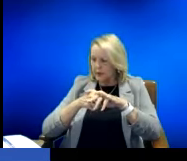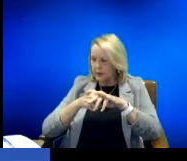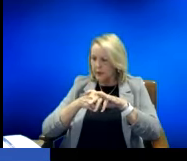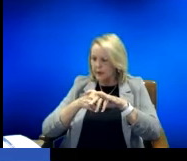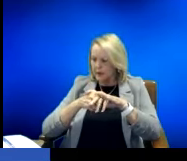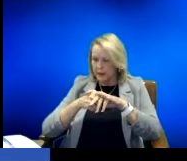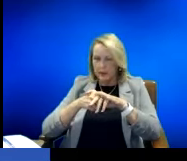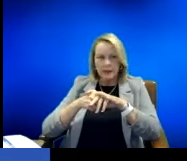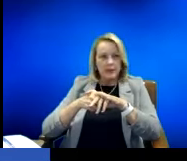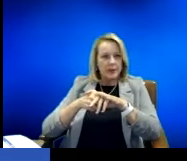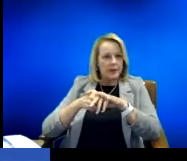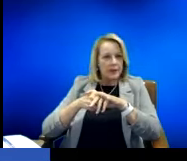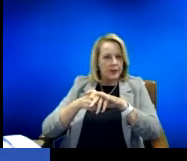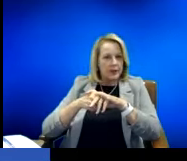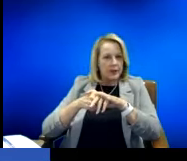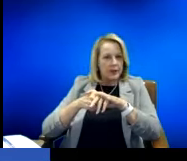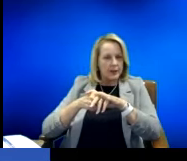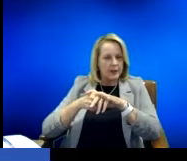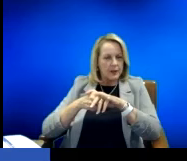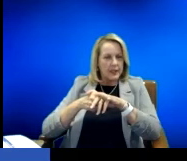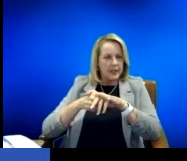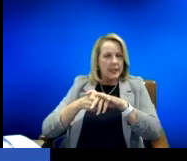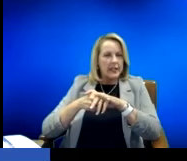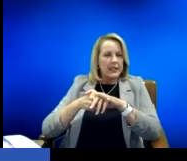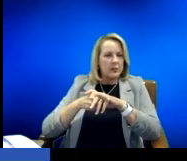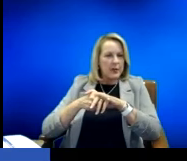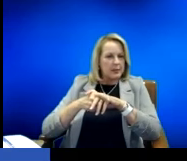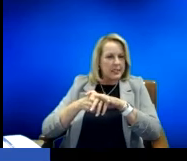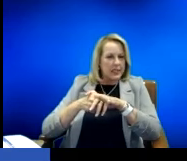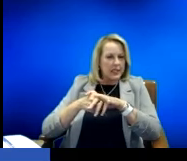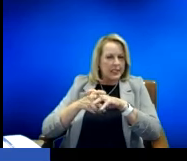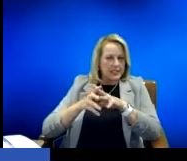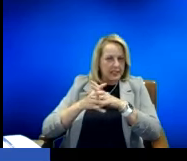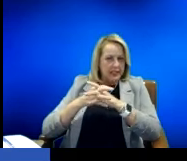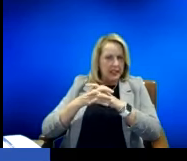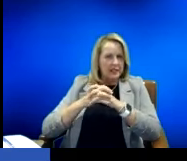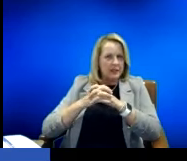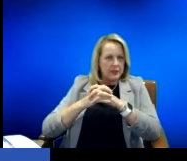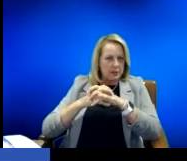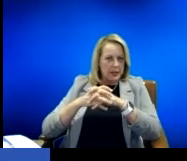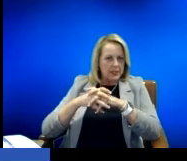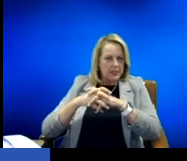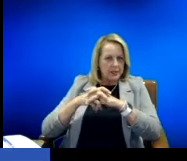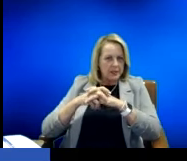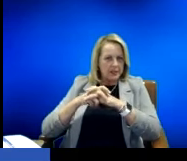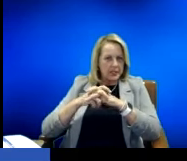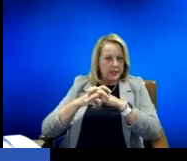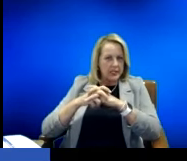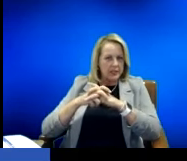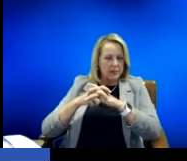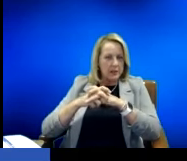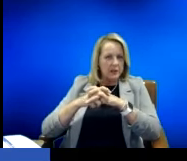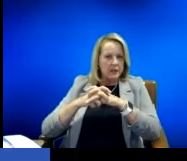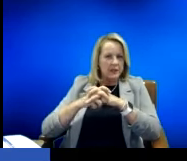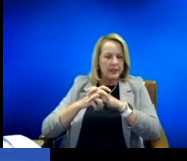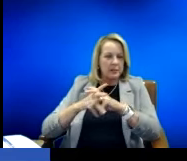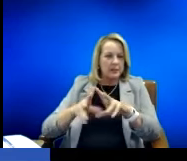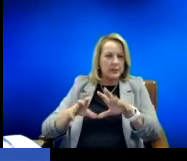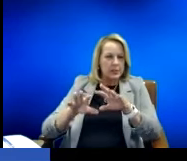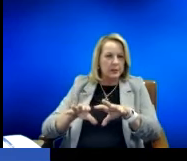families. Or is this on your website? The website has a lot of information